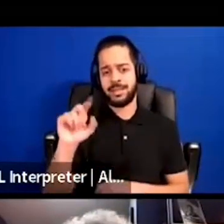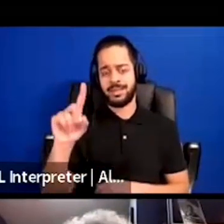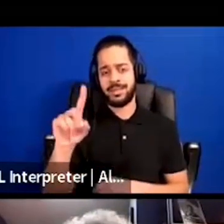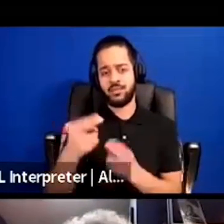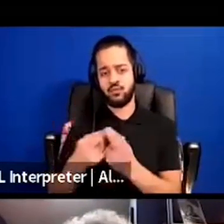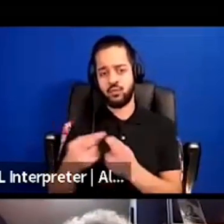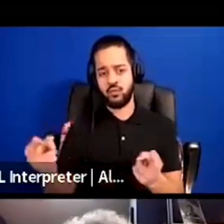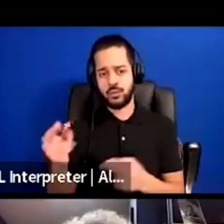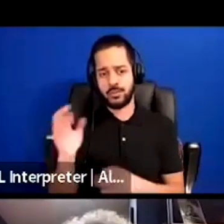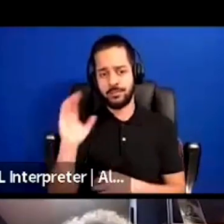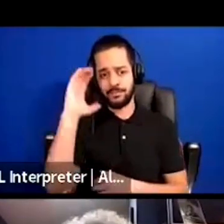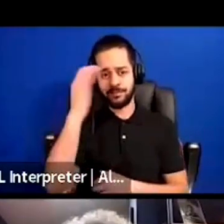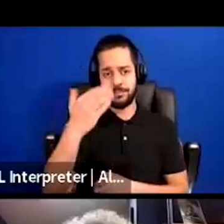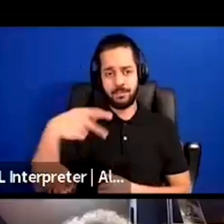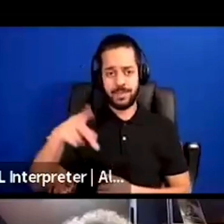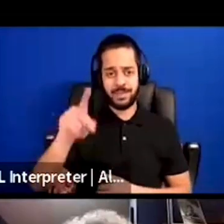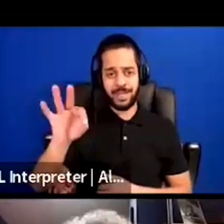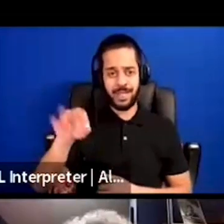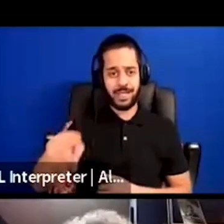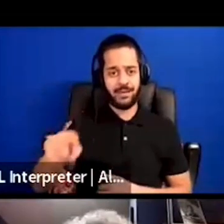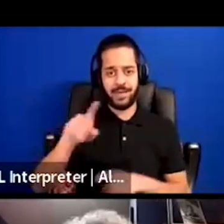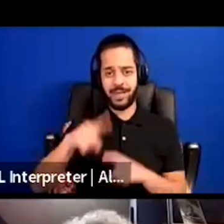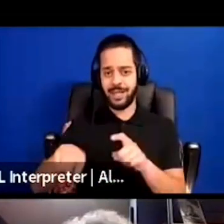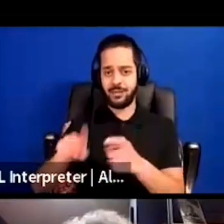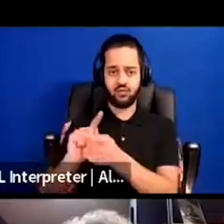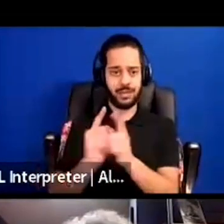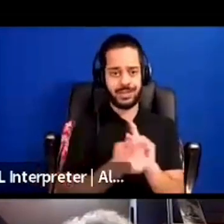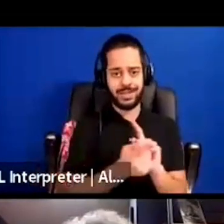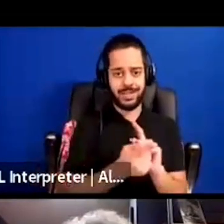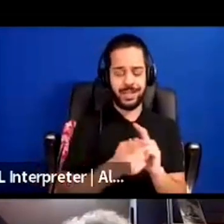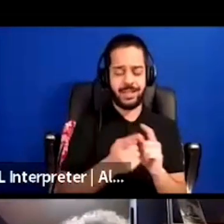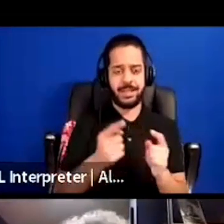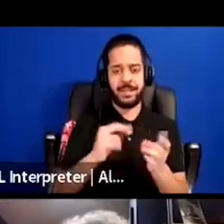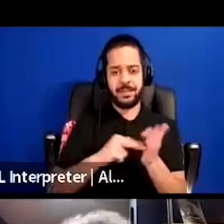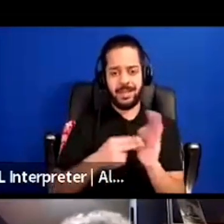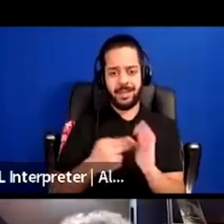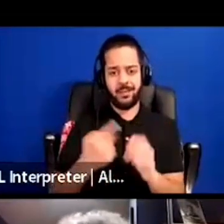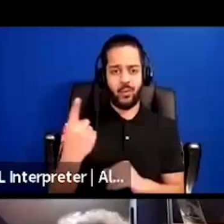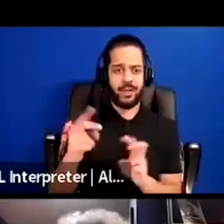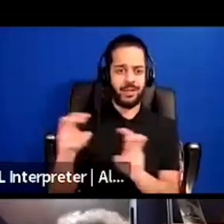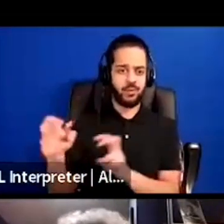apparently the PDFs aren't translatable. So that was a issue that was brought up.